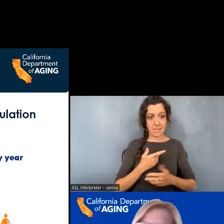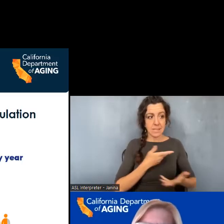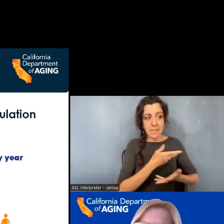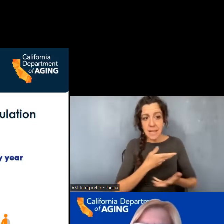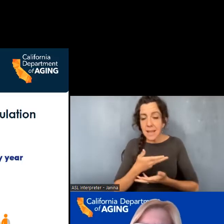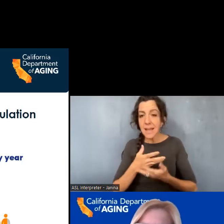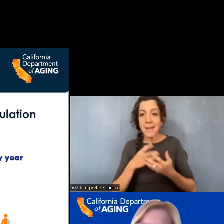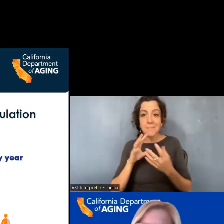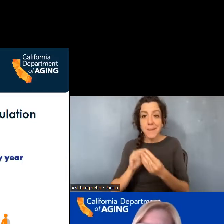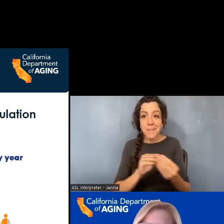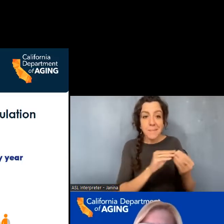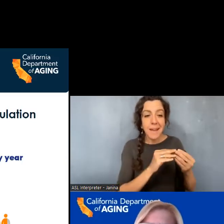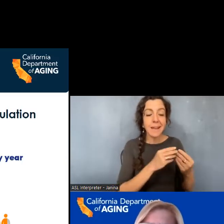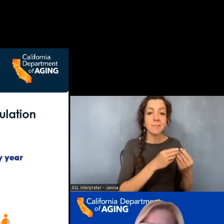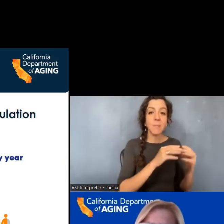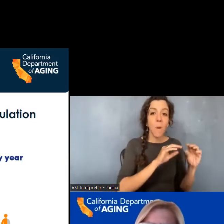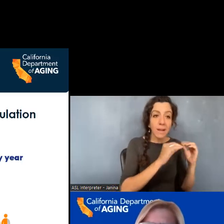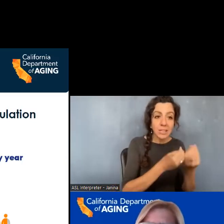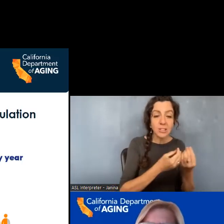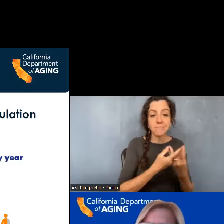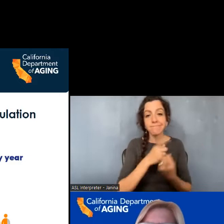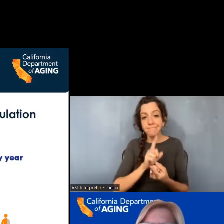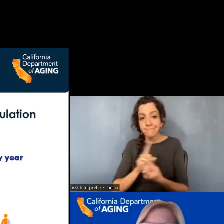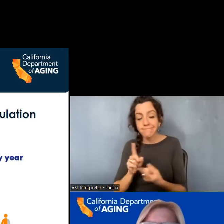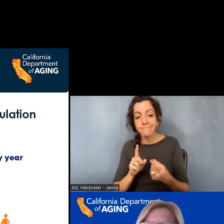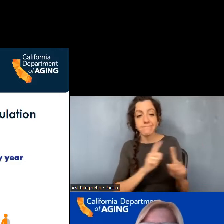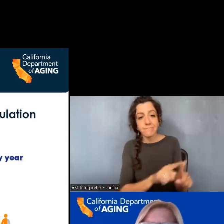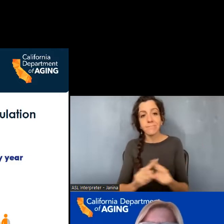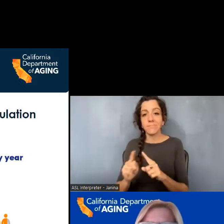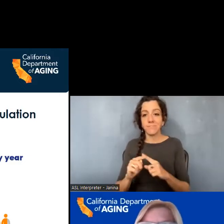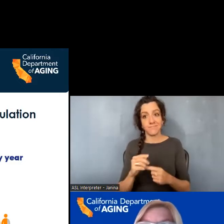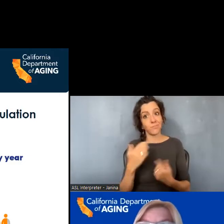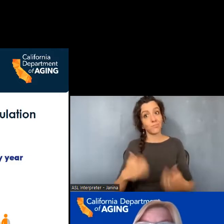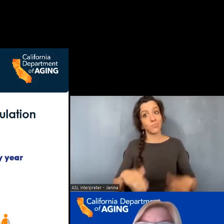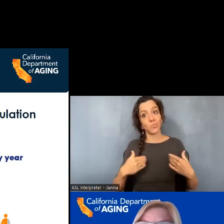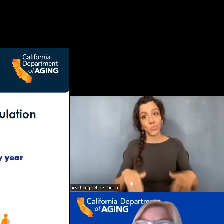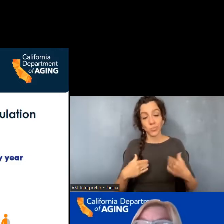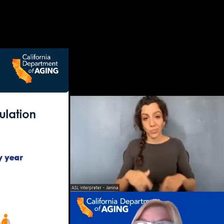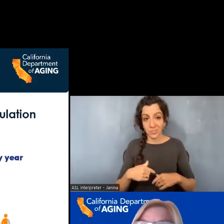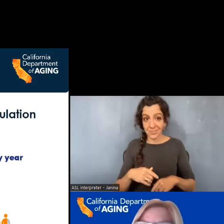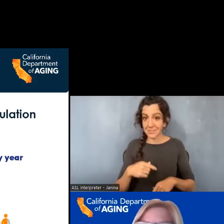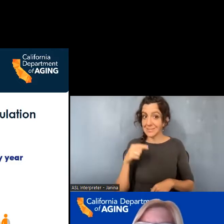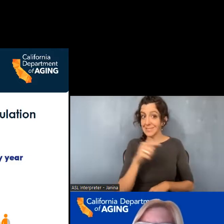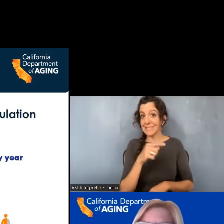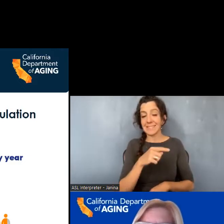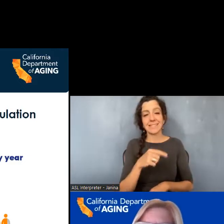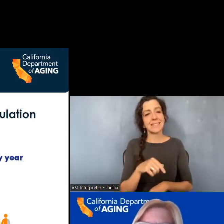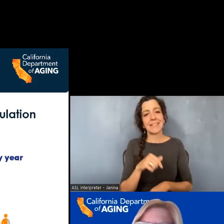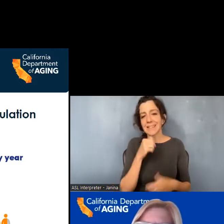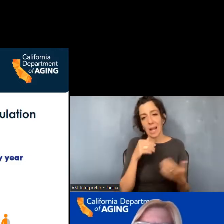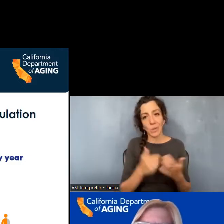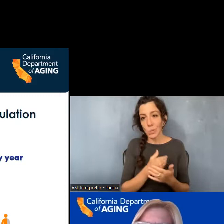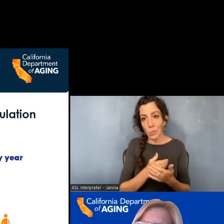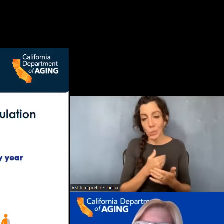of you individually and with your organizations, I can tell you this is not new information to anyone